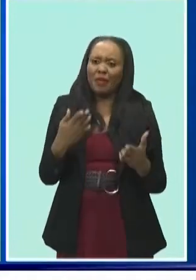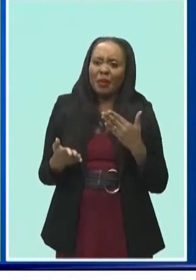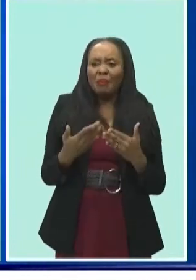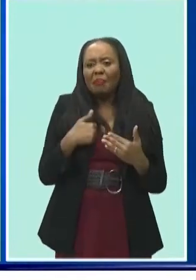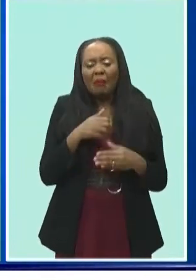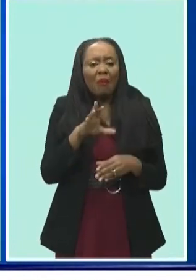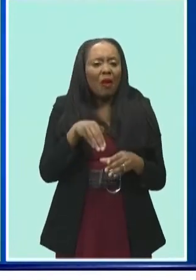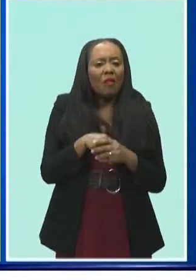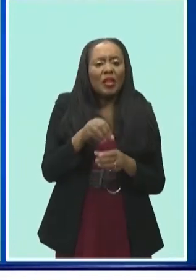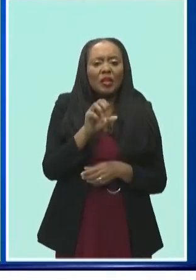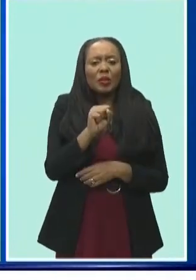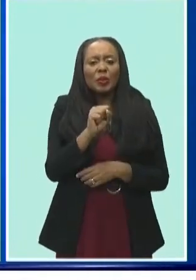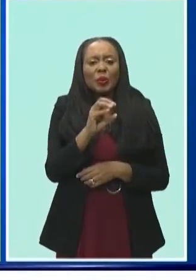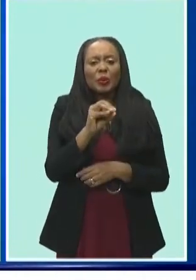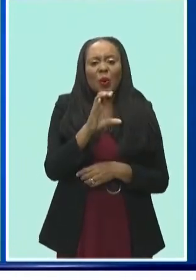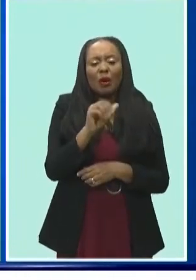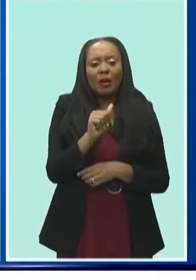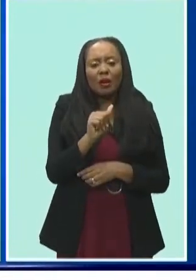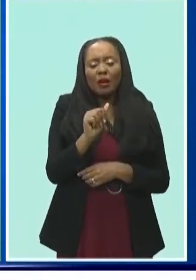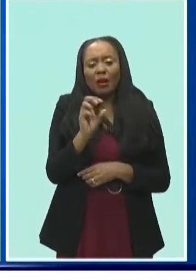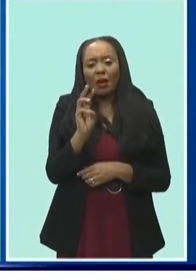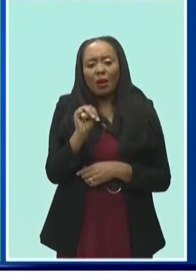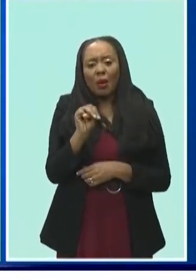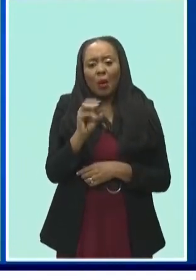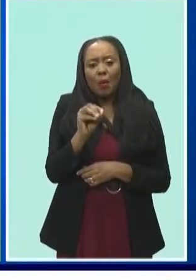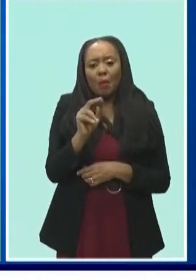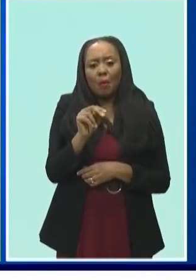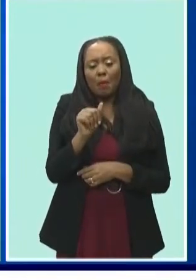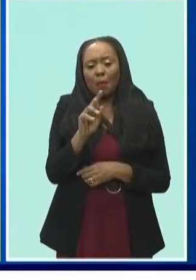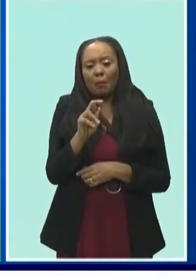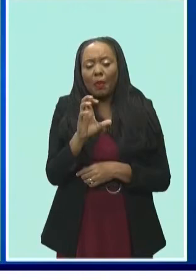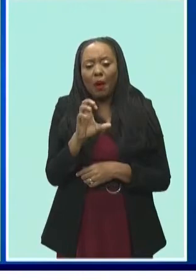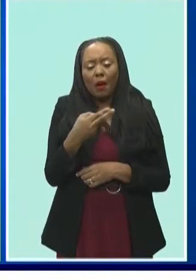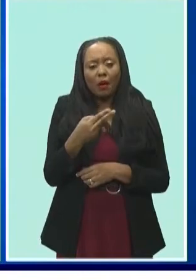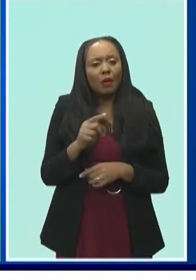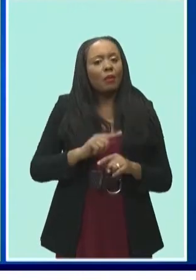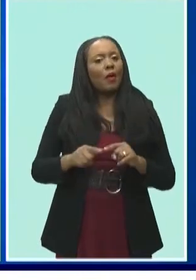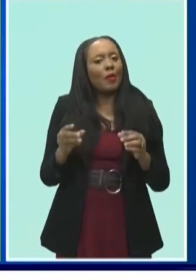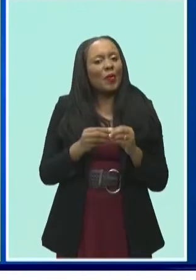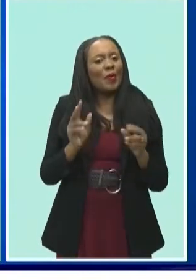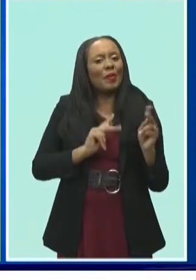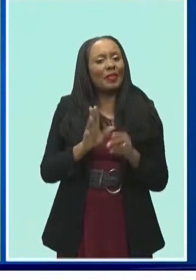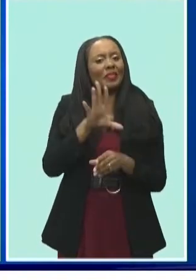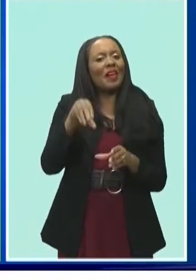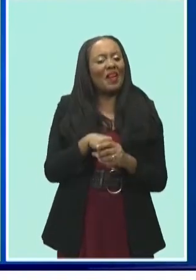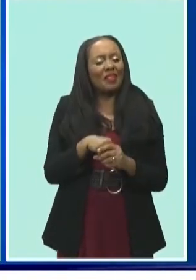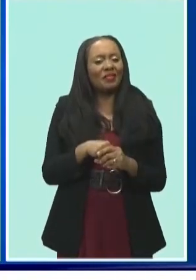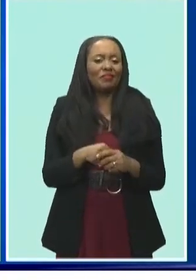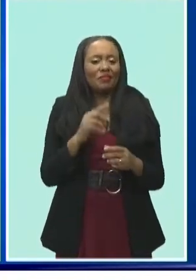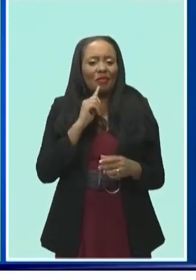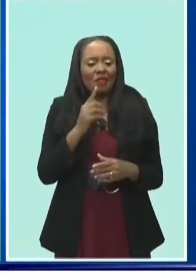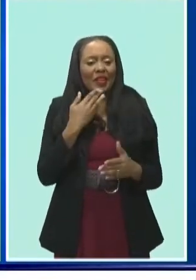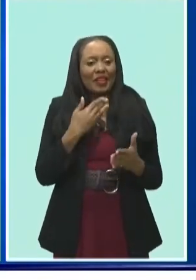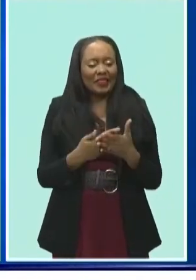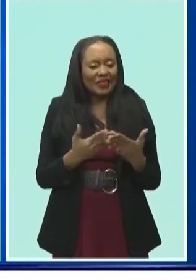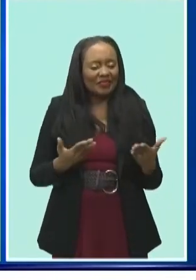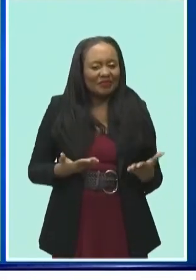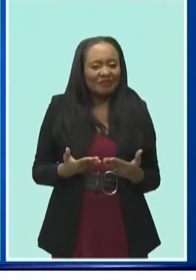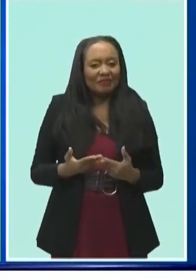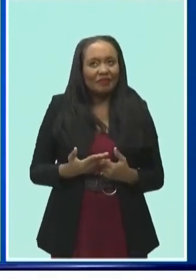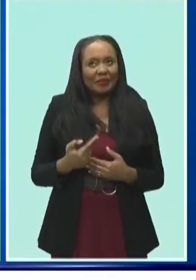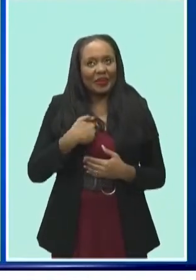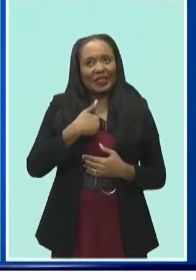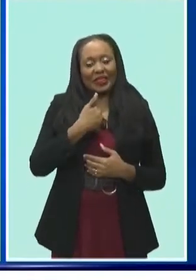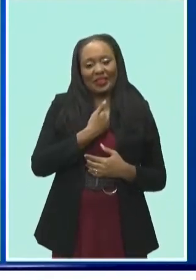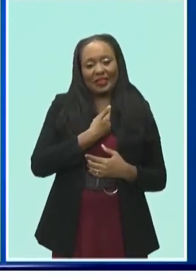two. But it's good to see that lots more guys are going to be taking part. A lot more guys are going to be taking part this year. As for